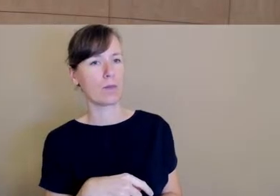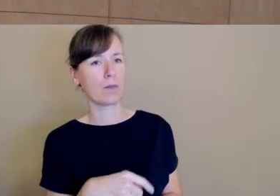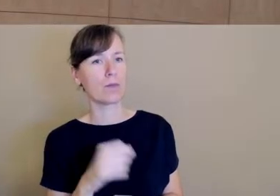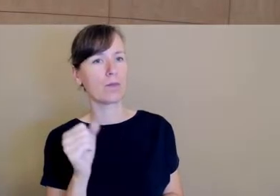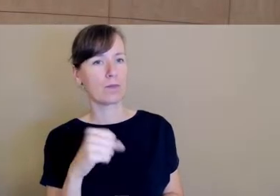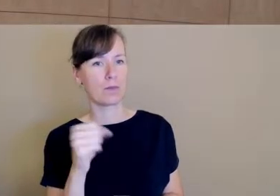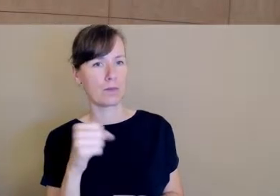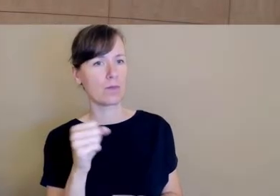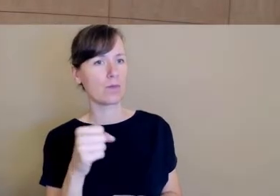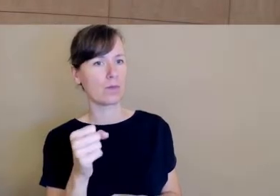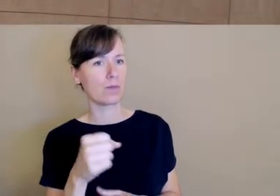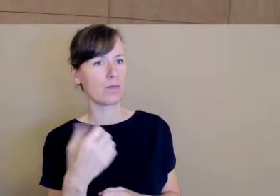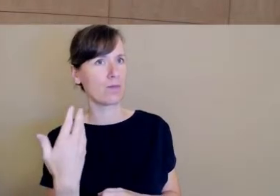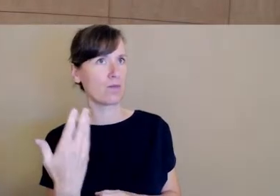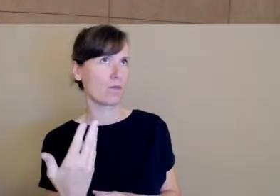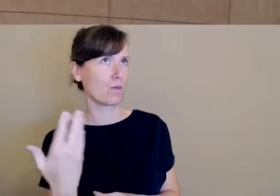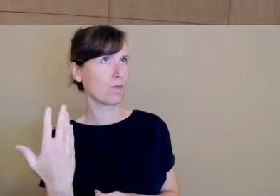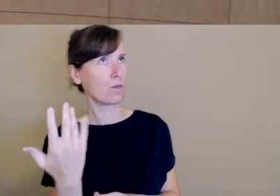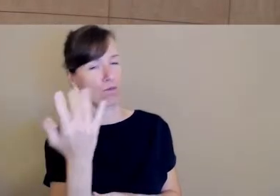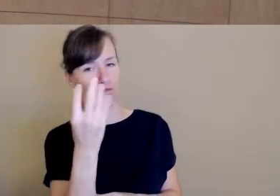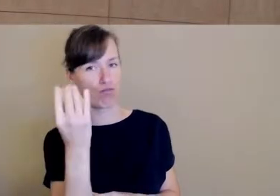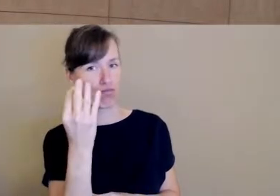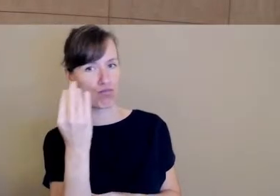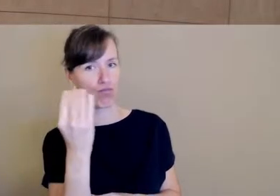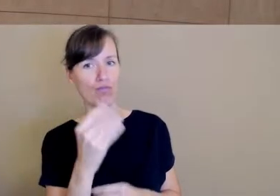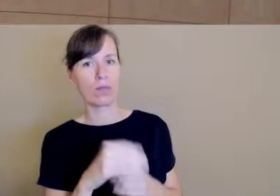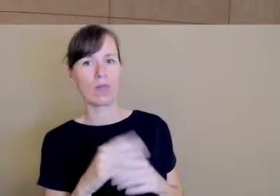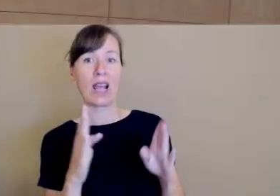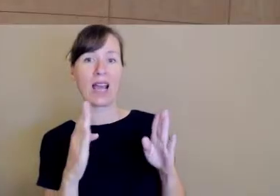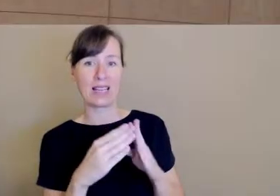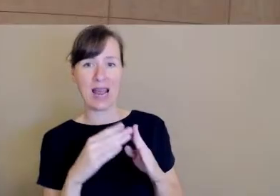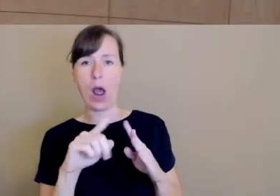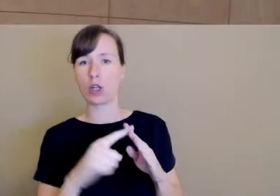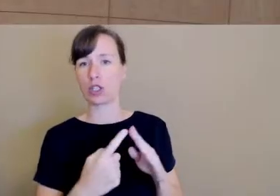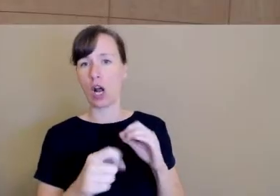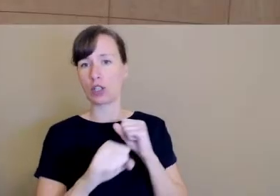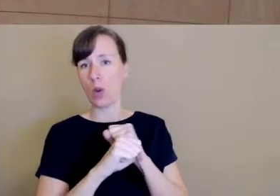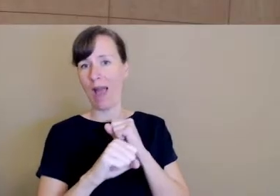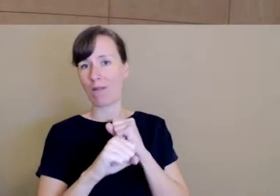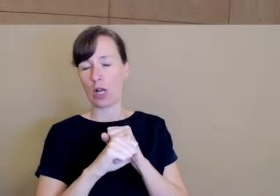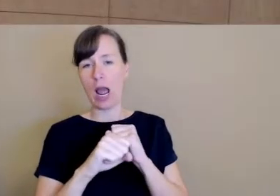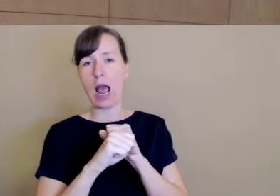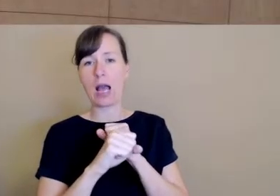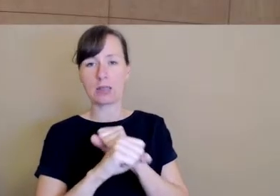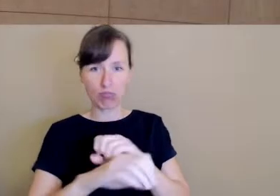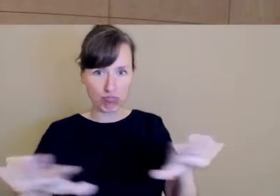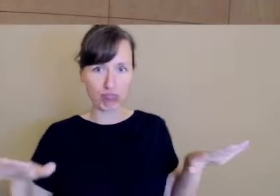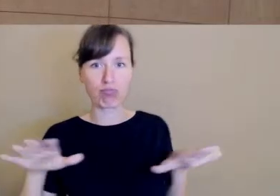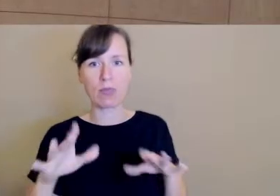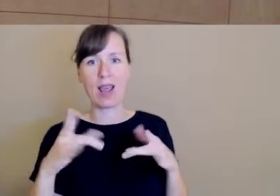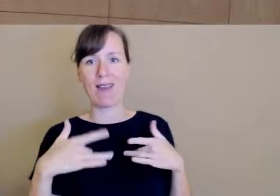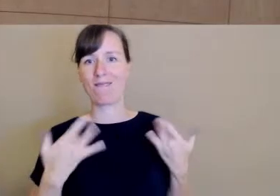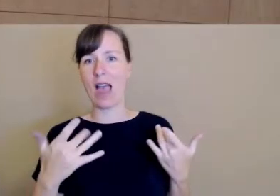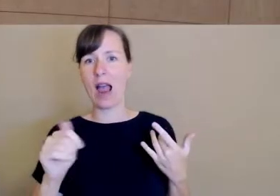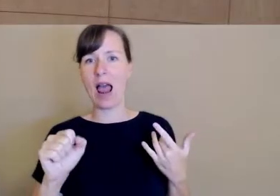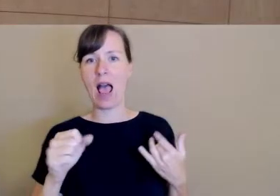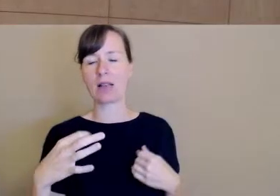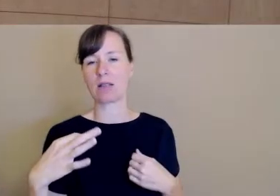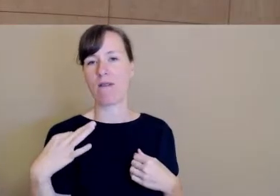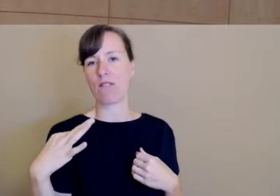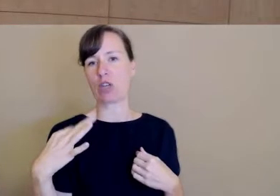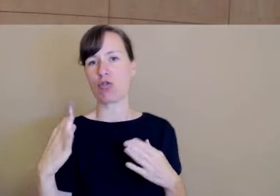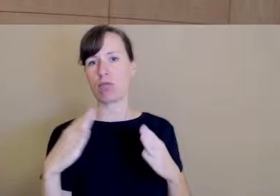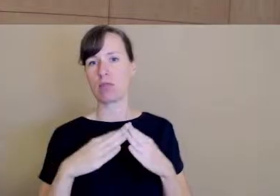yes. I mean, the town then begins advertising the event as an official event. I mean, I'm not sure how